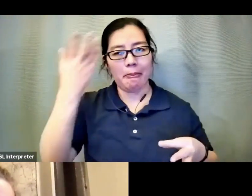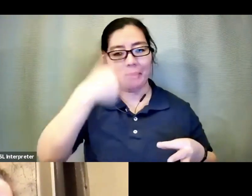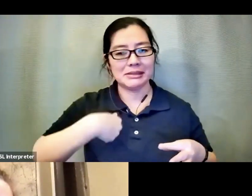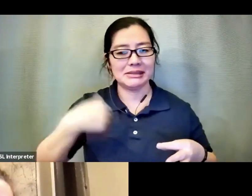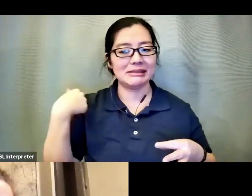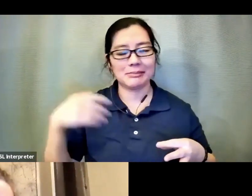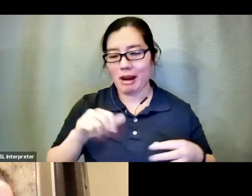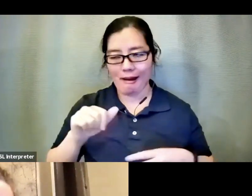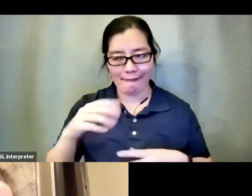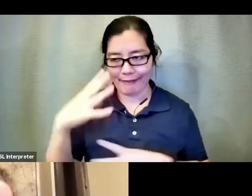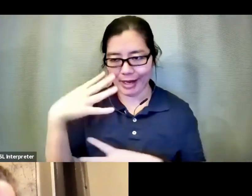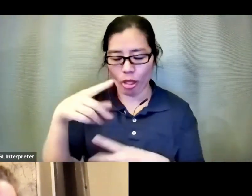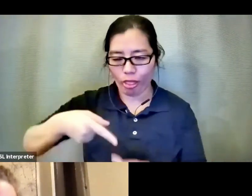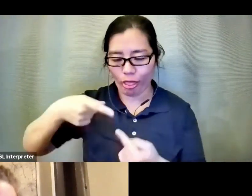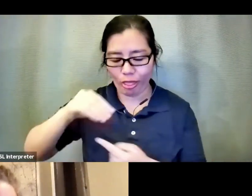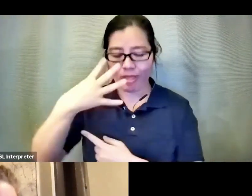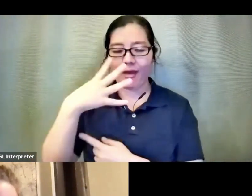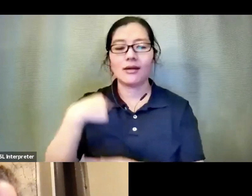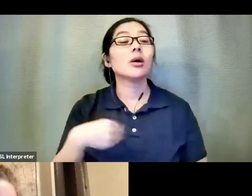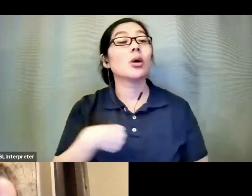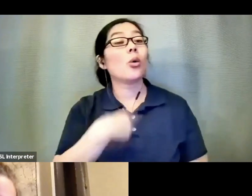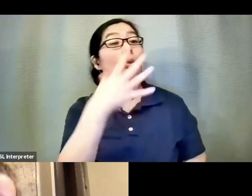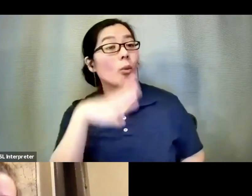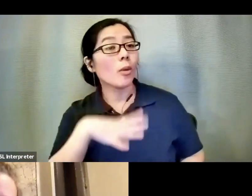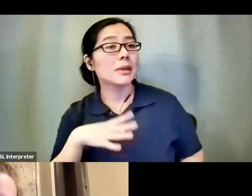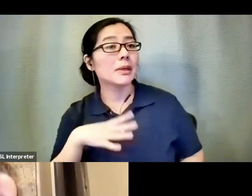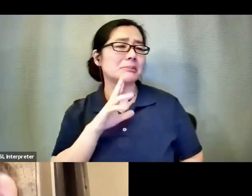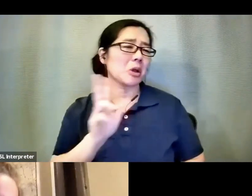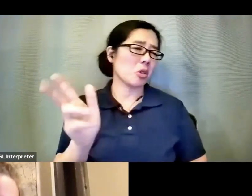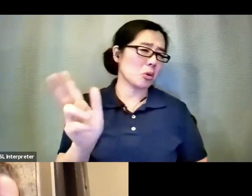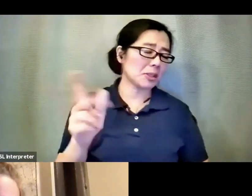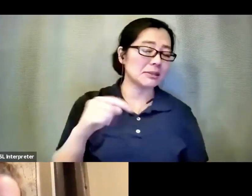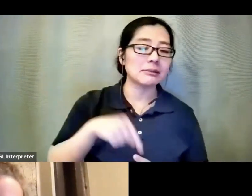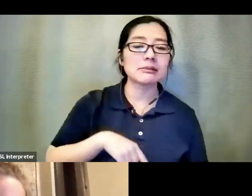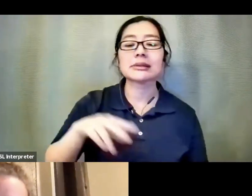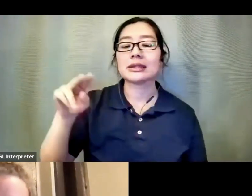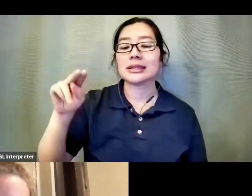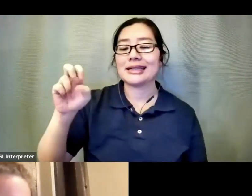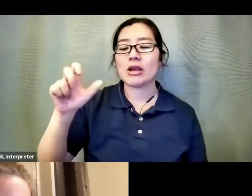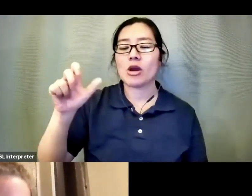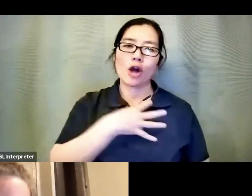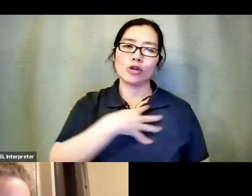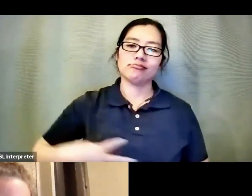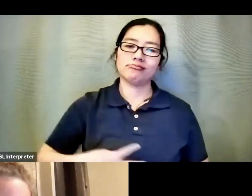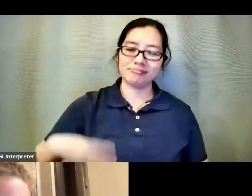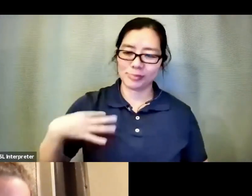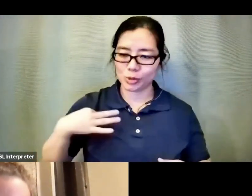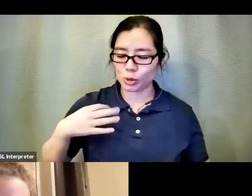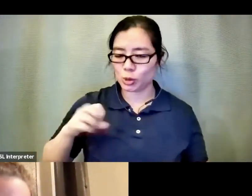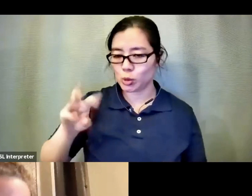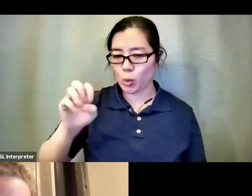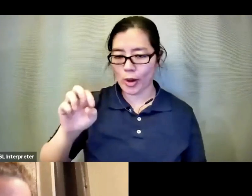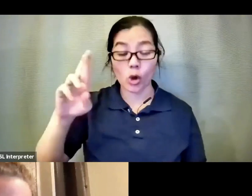turning on. I'm a white woman in my 30s with a neon stripy sweater. And if we can